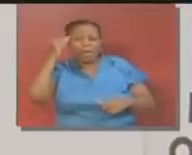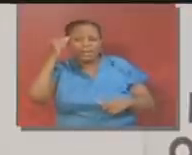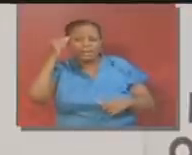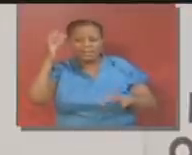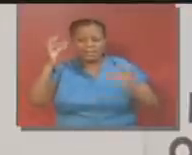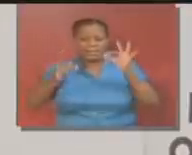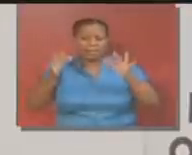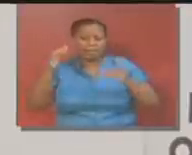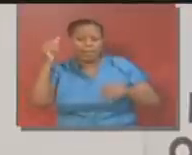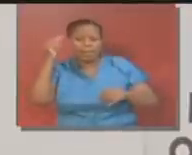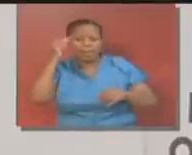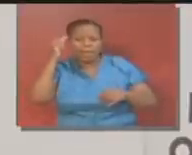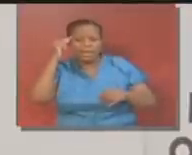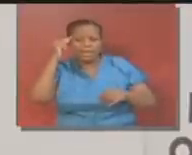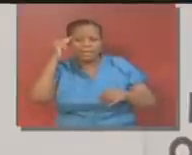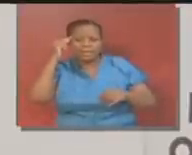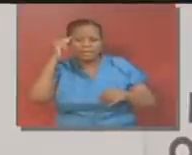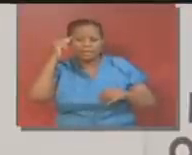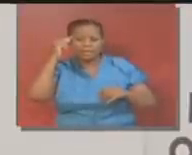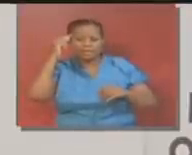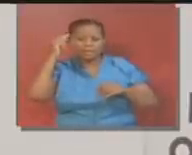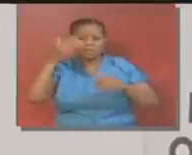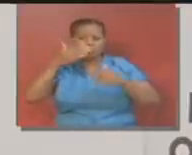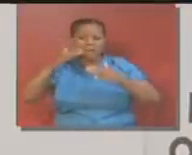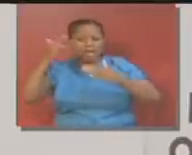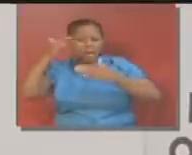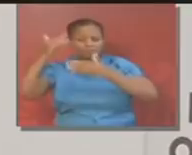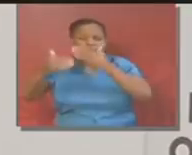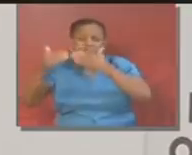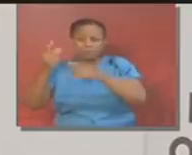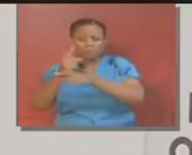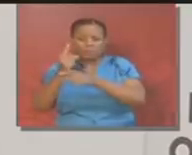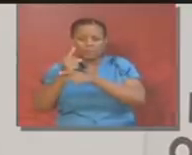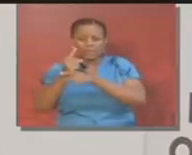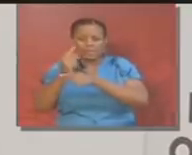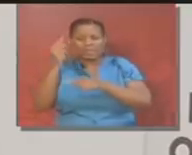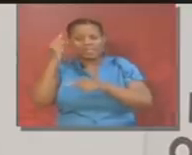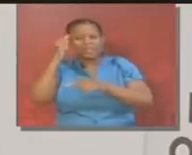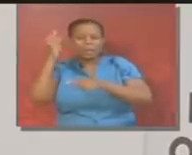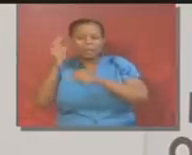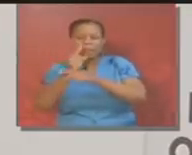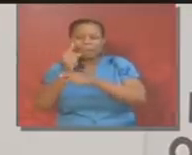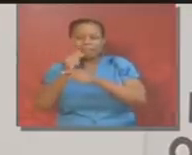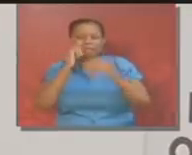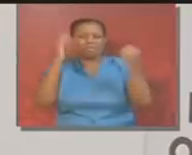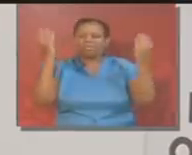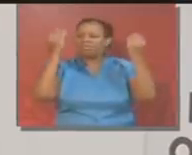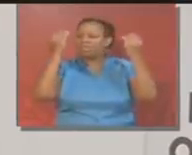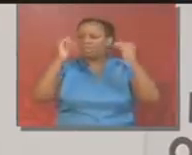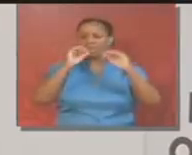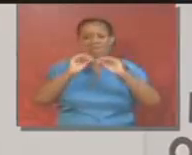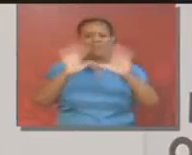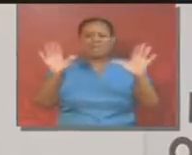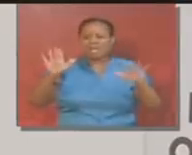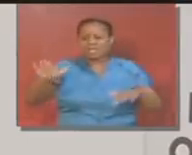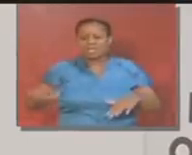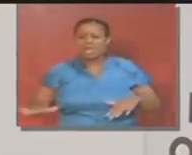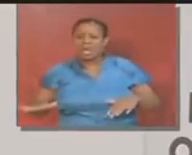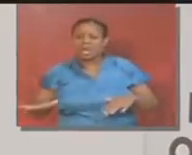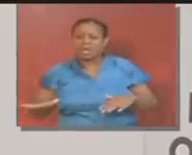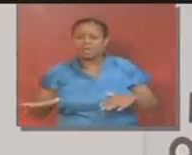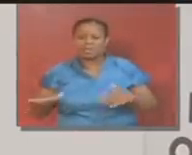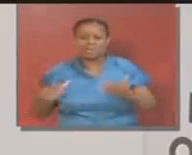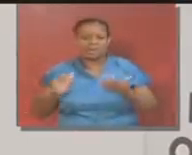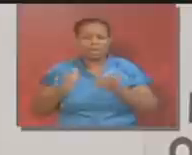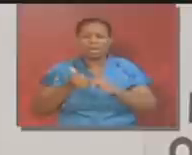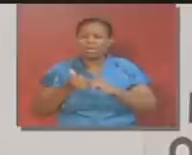be able to process properly, I wouldn't be able to think properly, and therefore the child will be out of it. You'll be asking them, how you doing? They'll be like, So